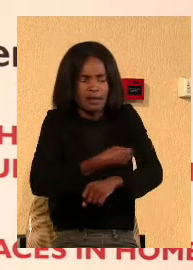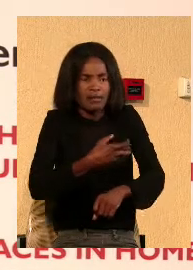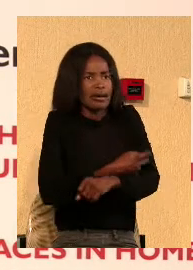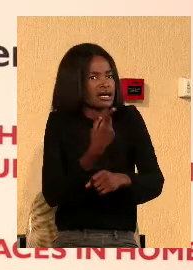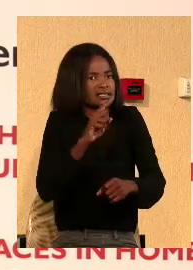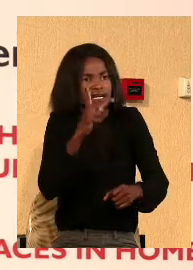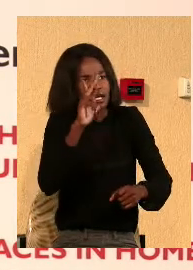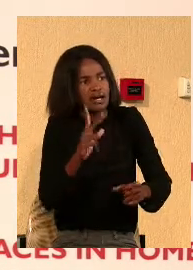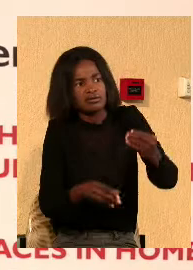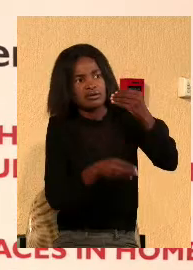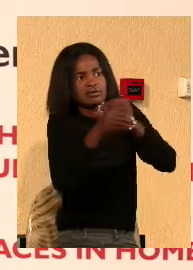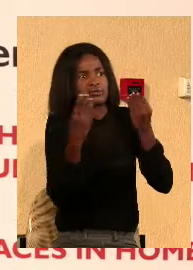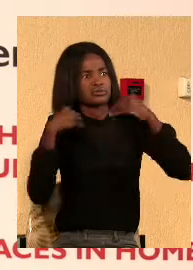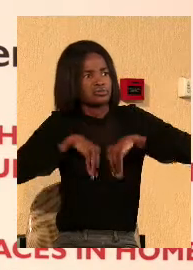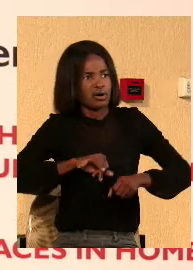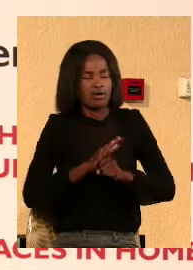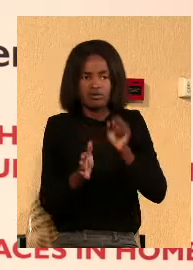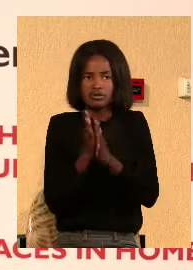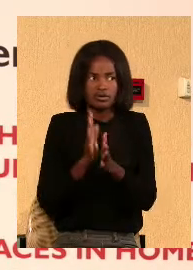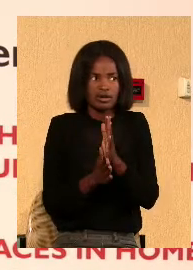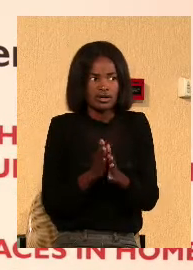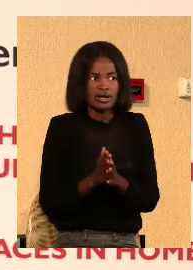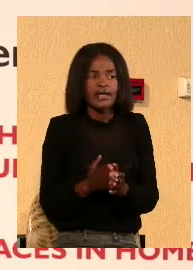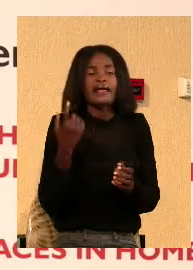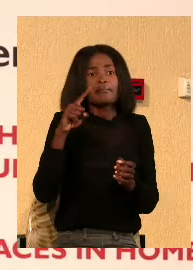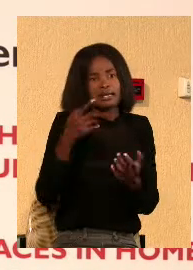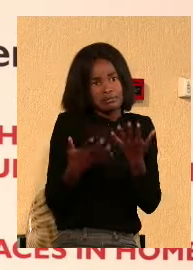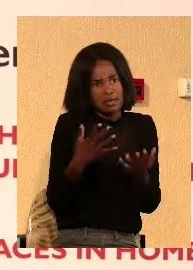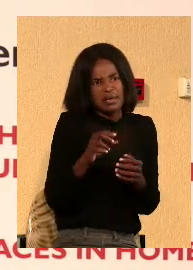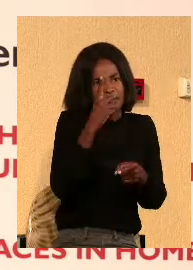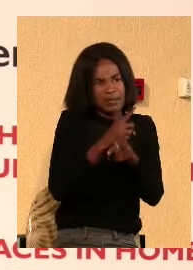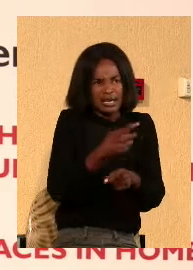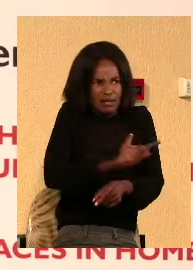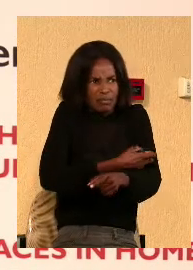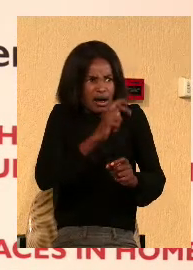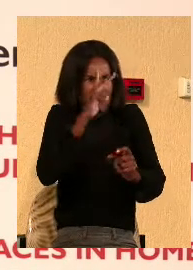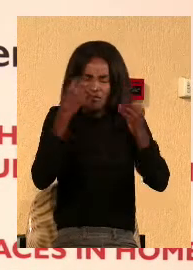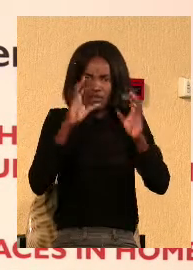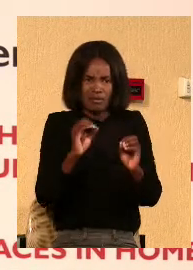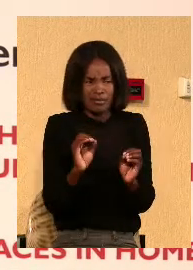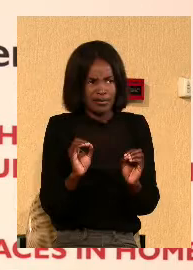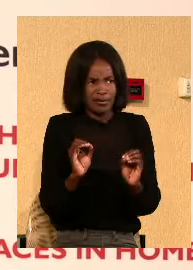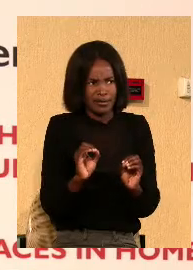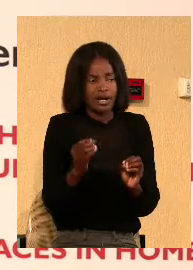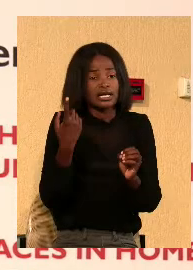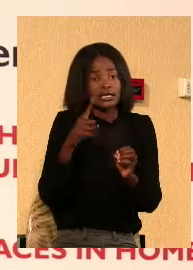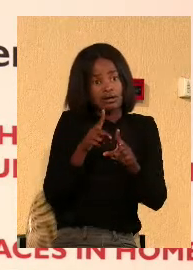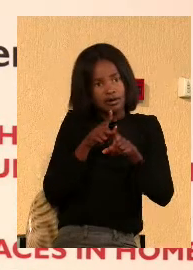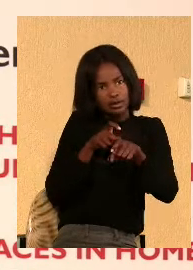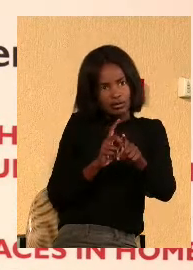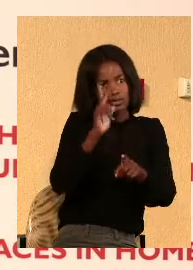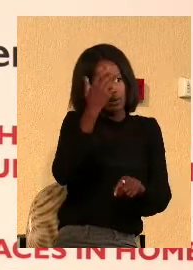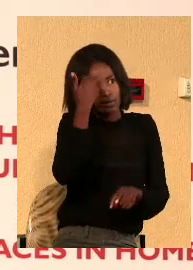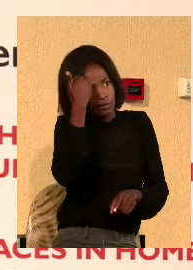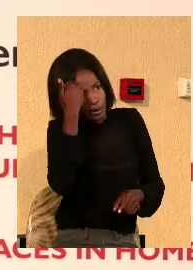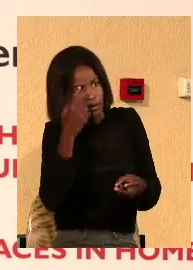drawback is the fact that we tested far, far fewer people than we should. But we also tested them according to defined criteria at the stage